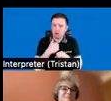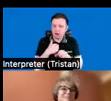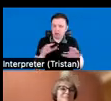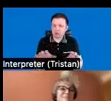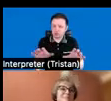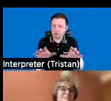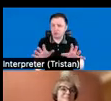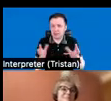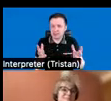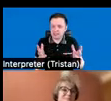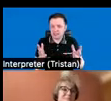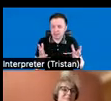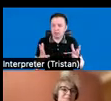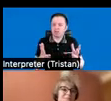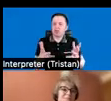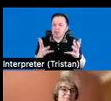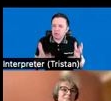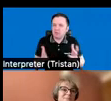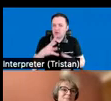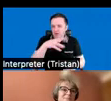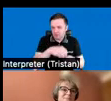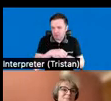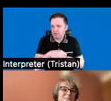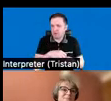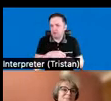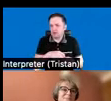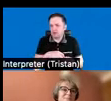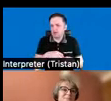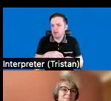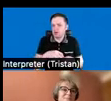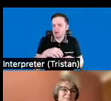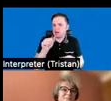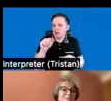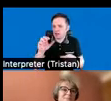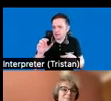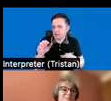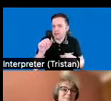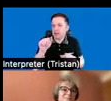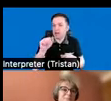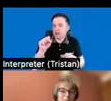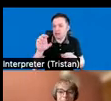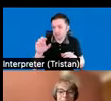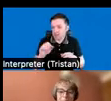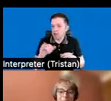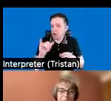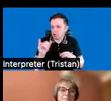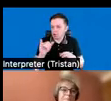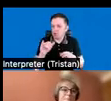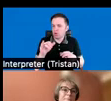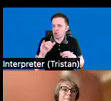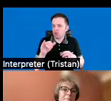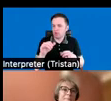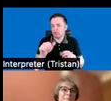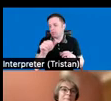I'm heavily involved in the Building Better Together, heavily involved in the ASC, as well as all the